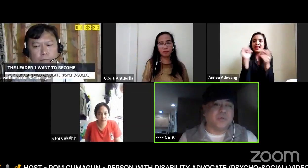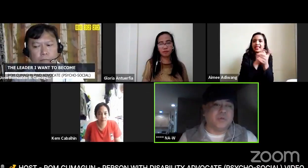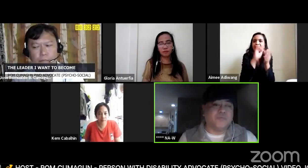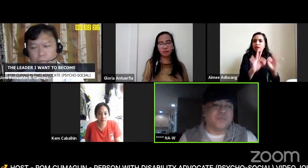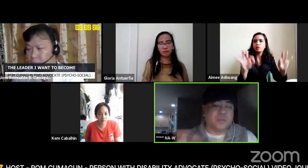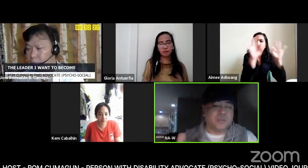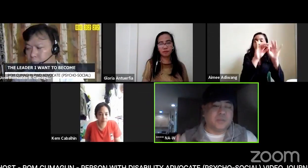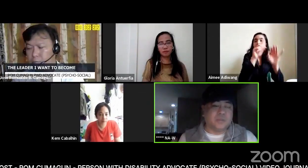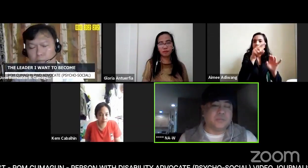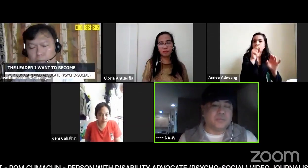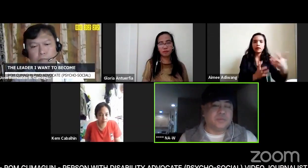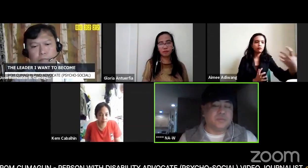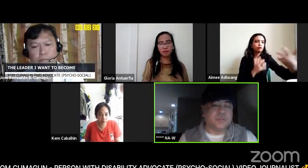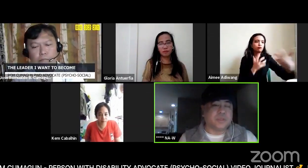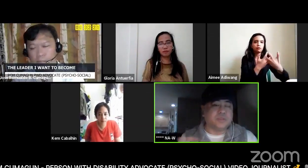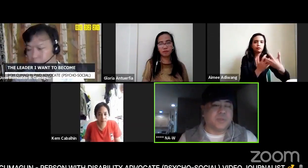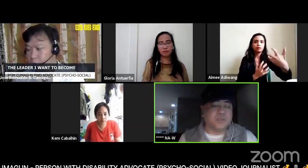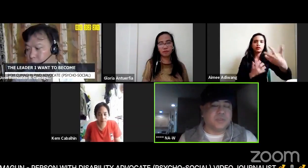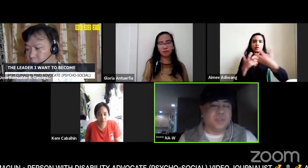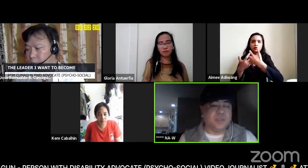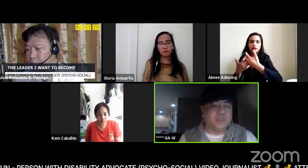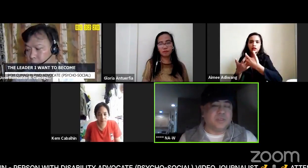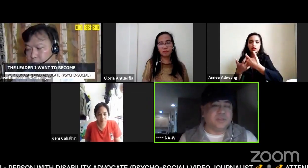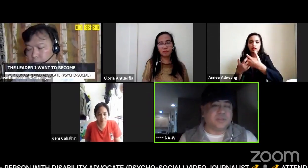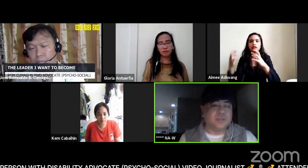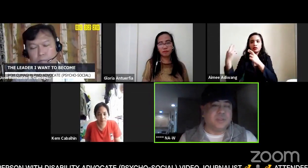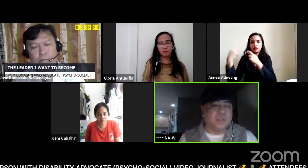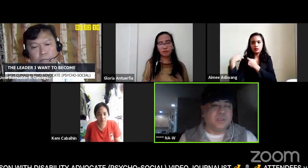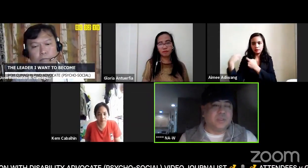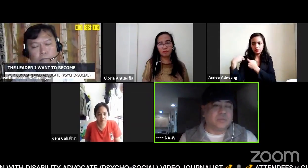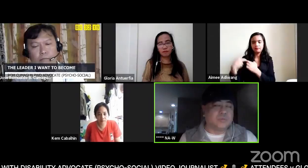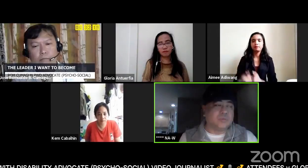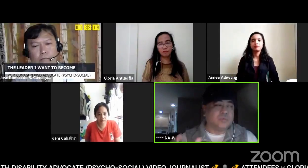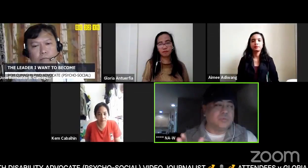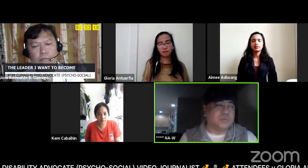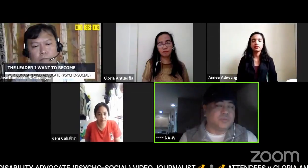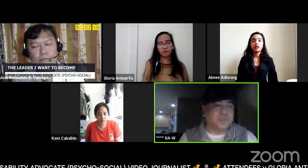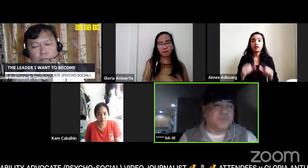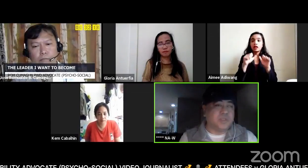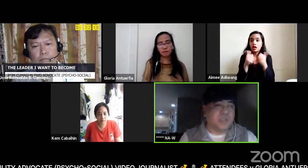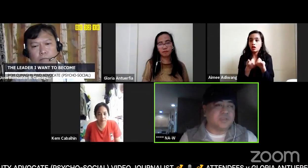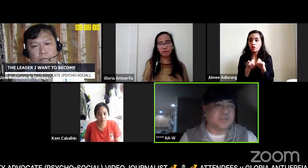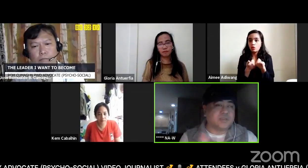proper matching of duties and responsibilities